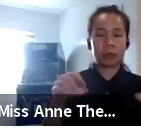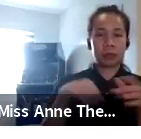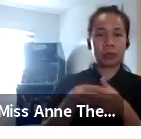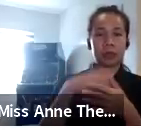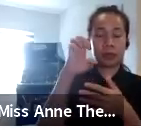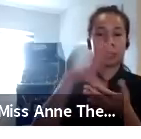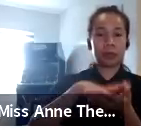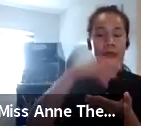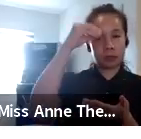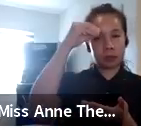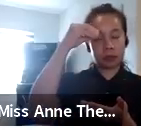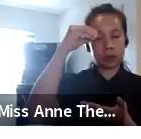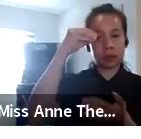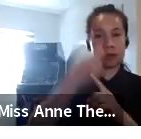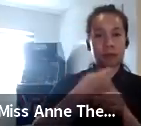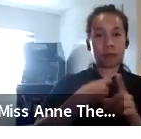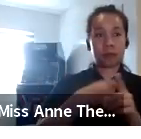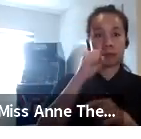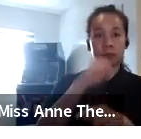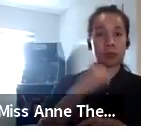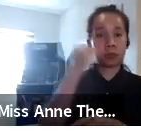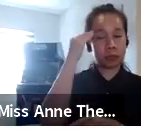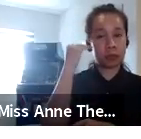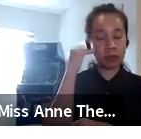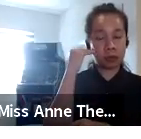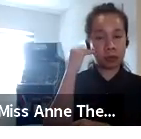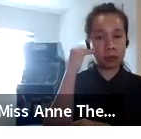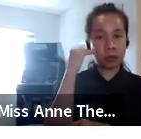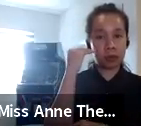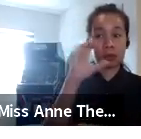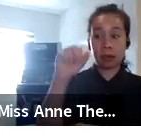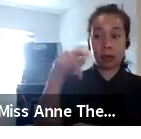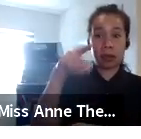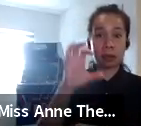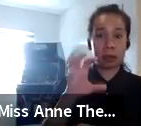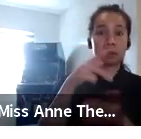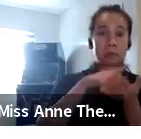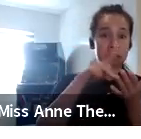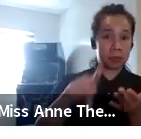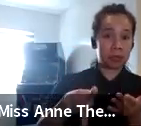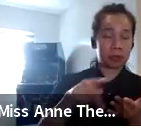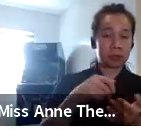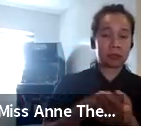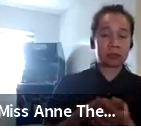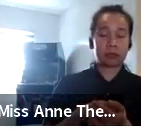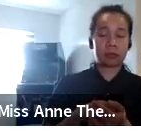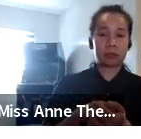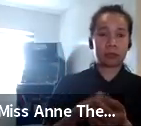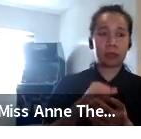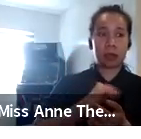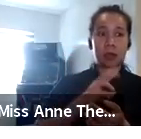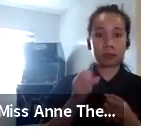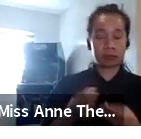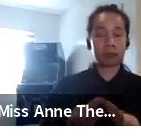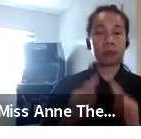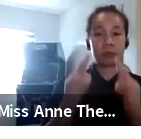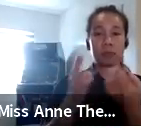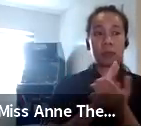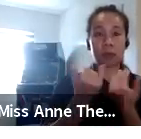from Korea. APEC paid for that because I was recommended by the